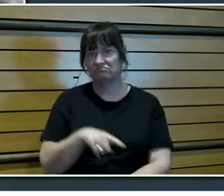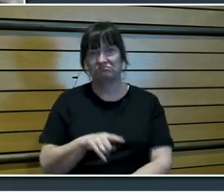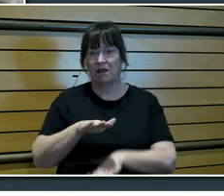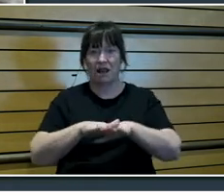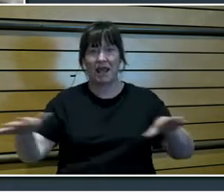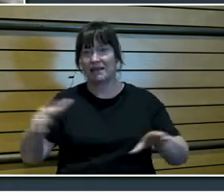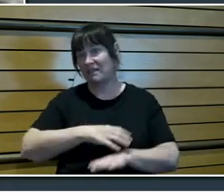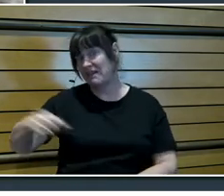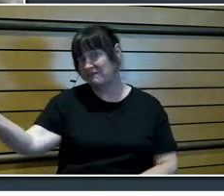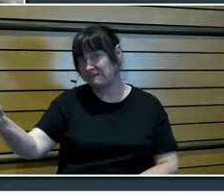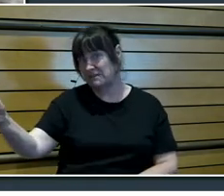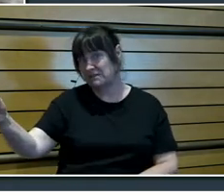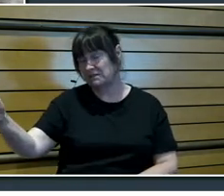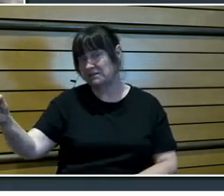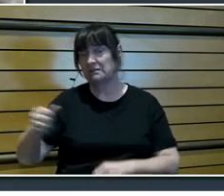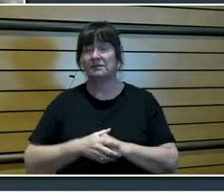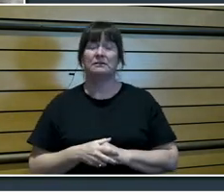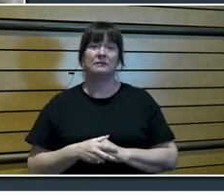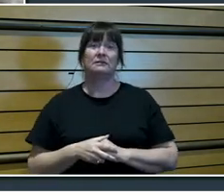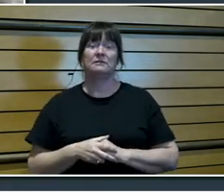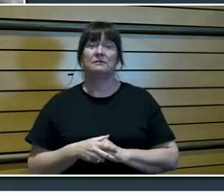land confiscation and theft.